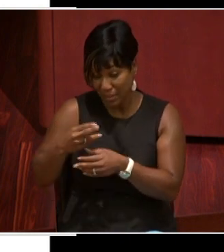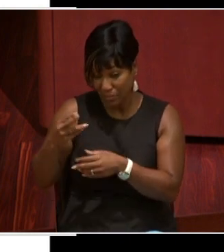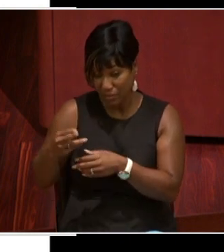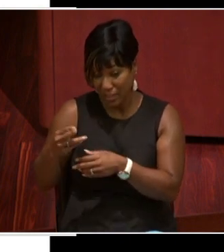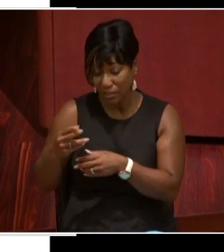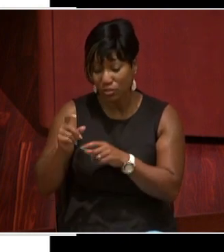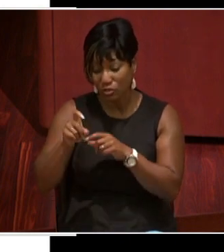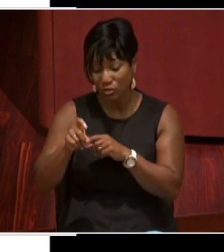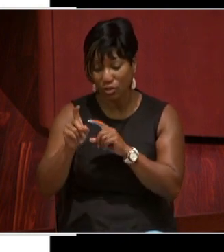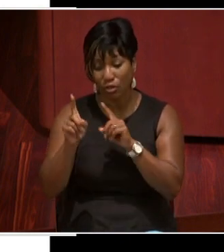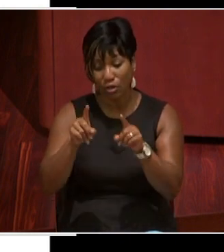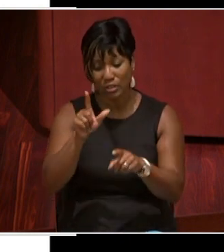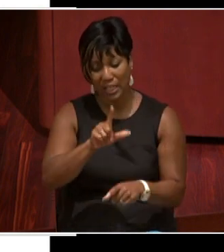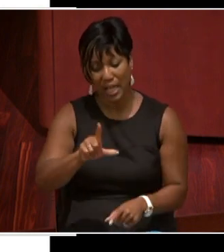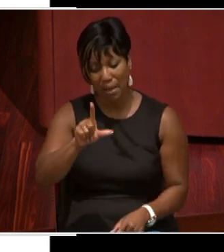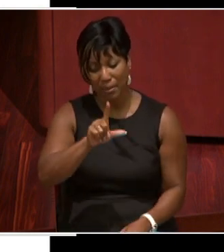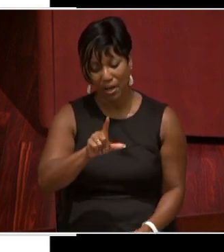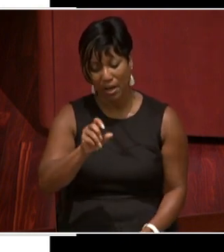area.